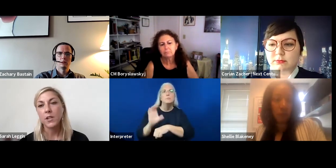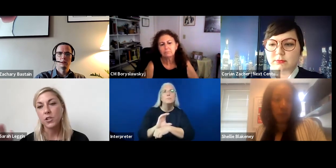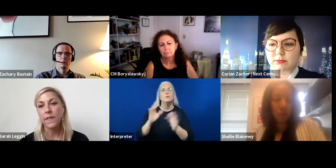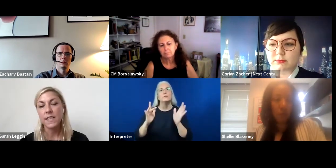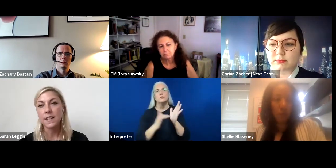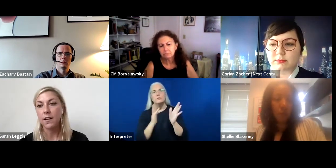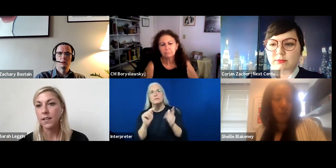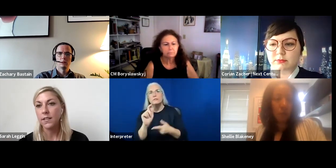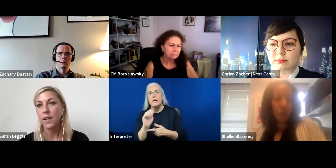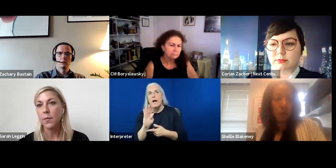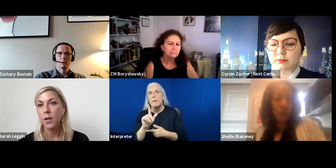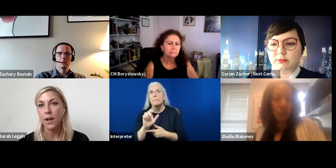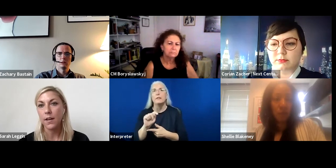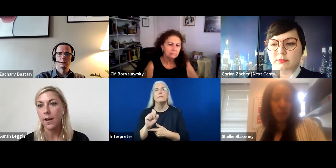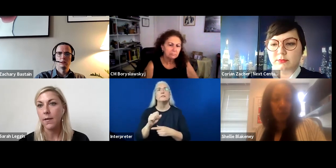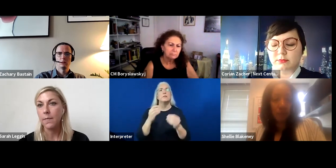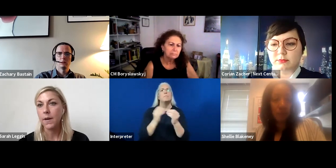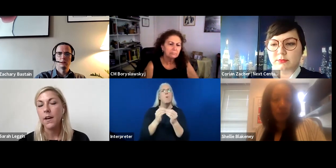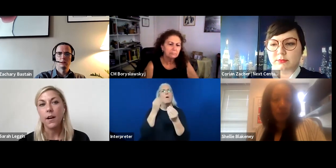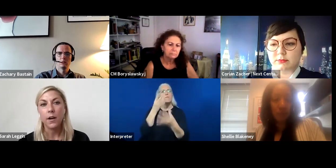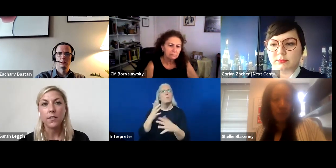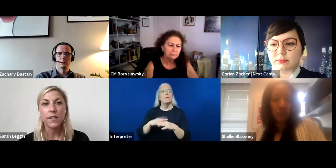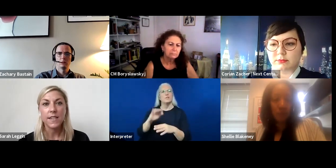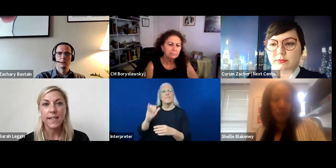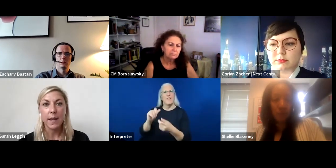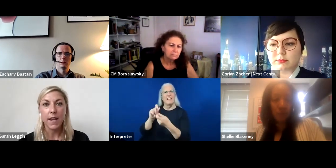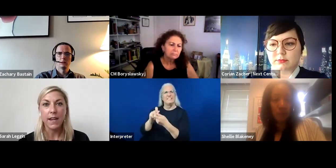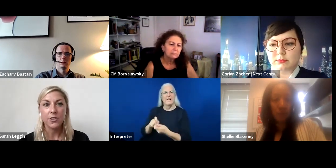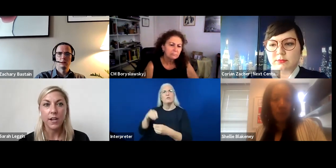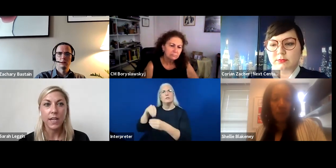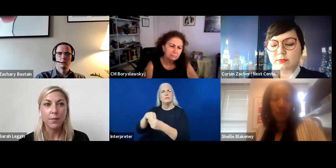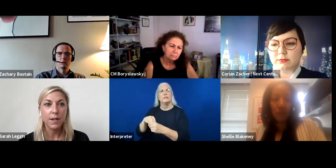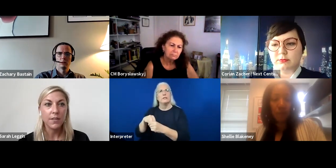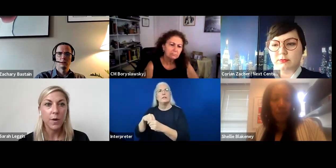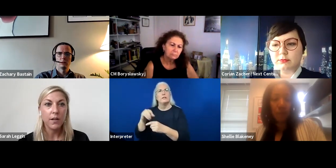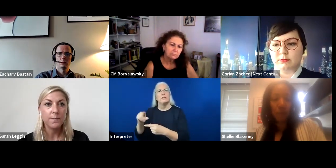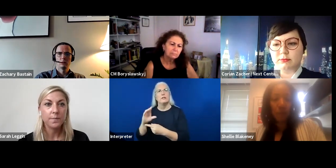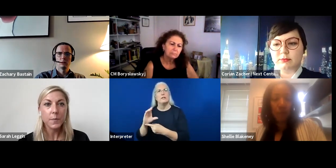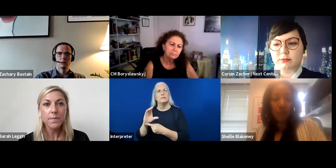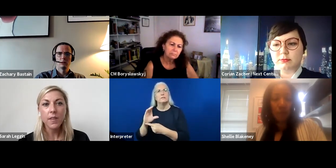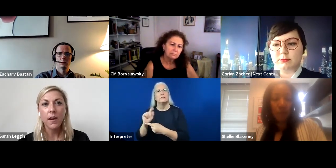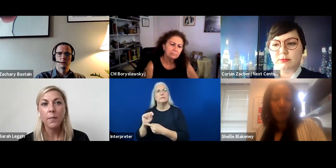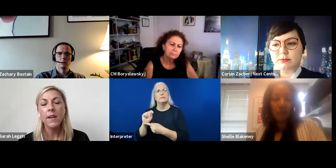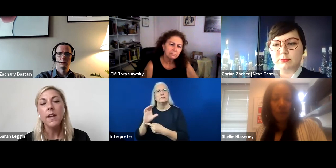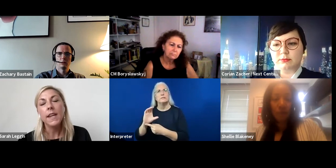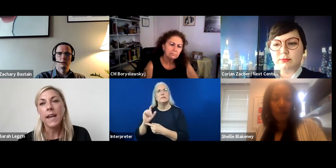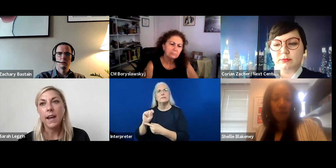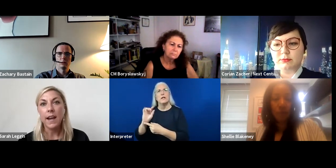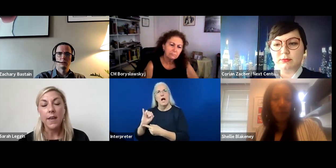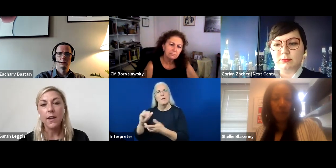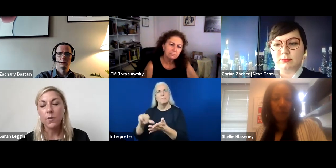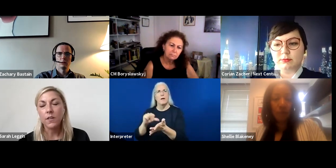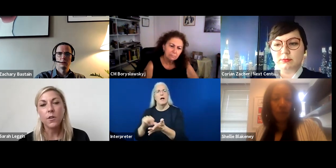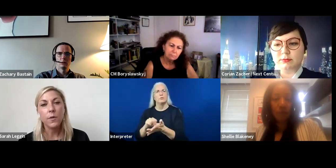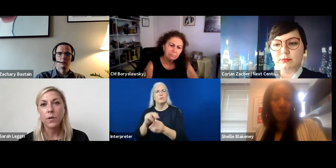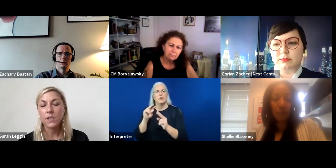And more information on the details is available on our CTIA page on EBB as well. And again,